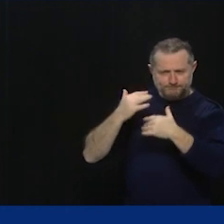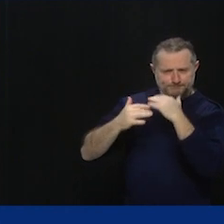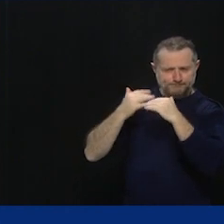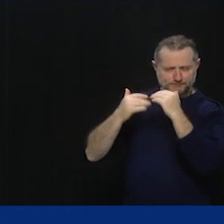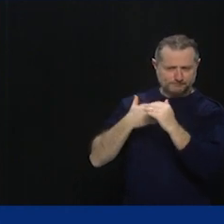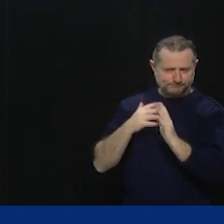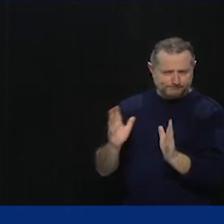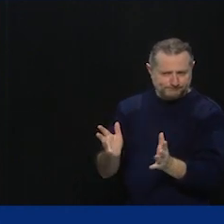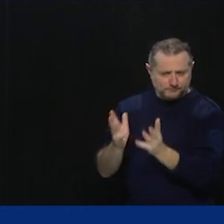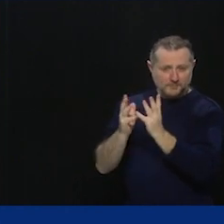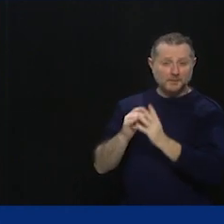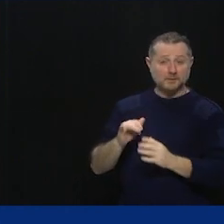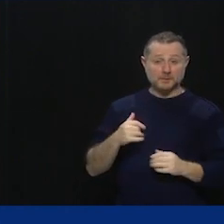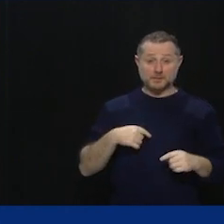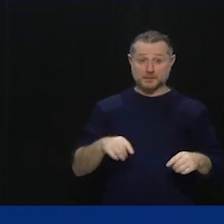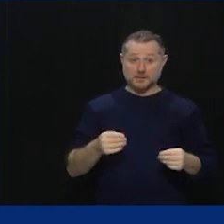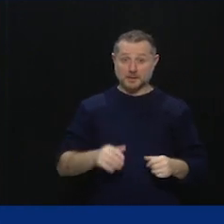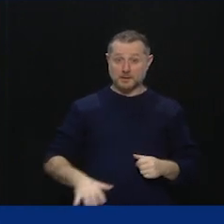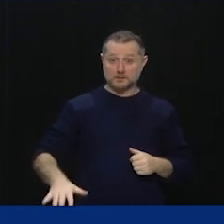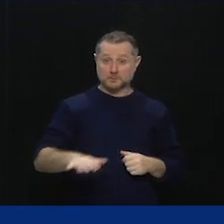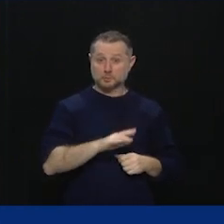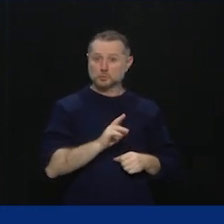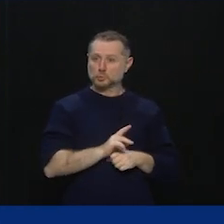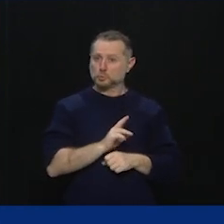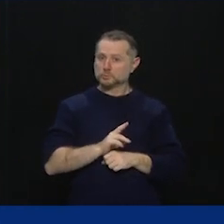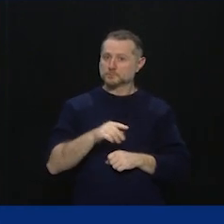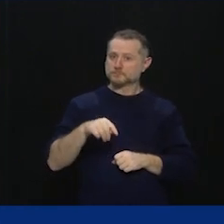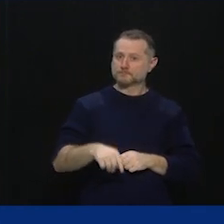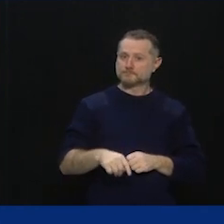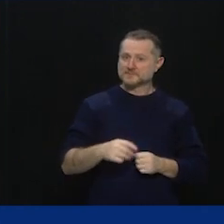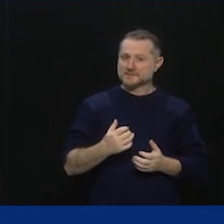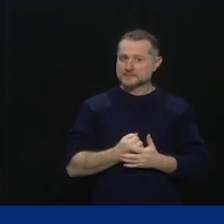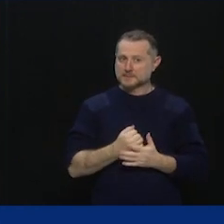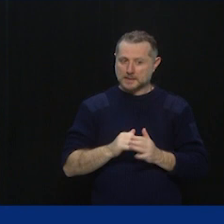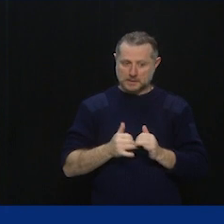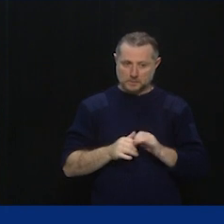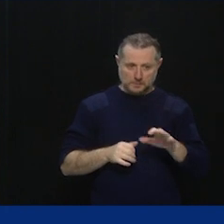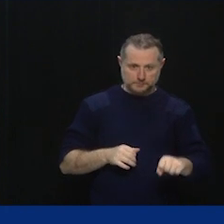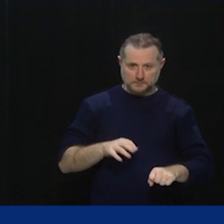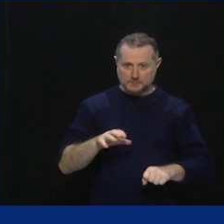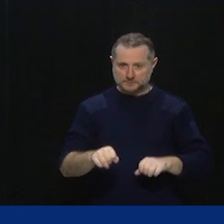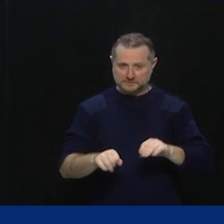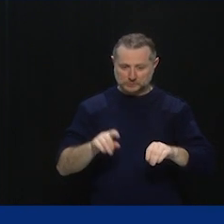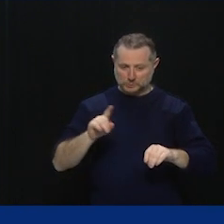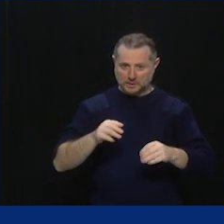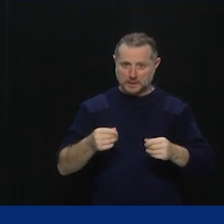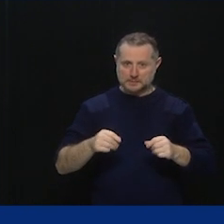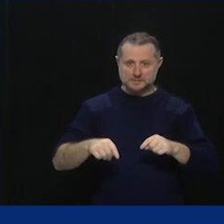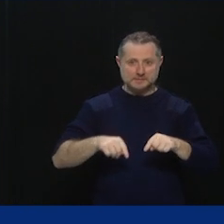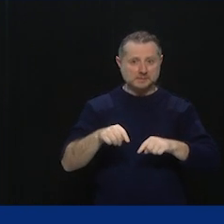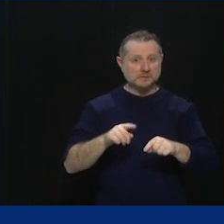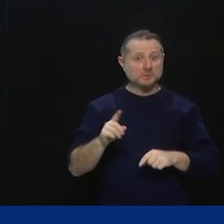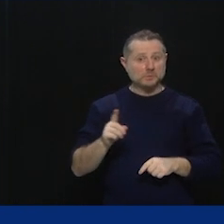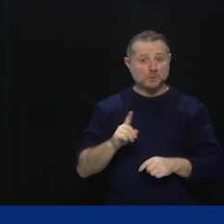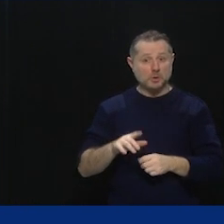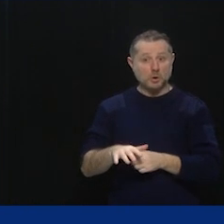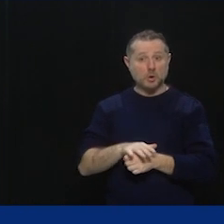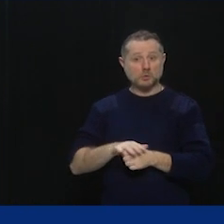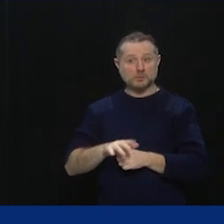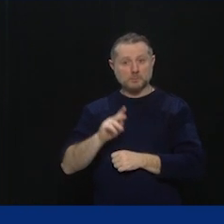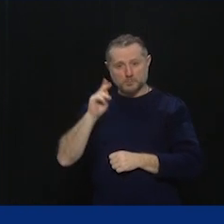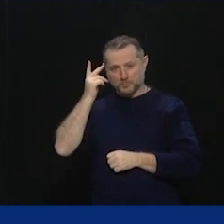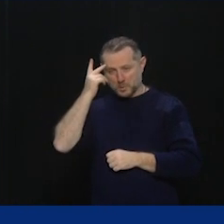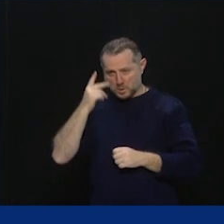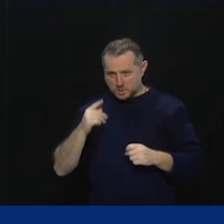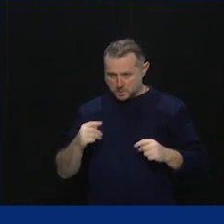really is where local politics, the rubber meets the road. And it's not always to do what you think is correct as an elected official